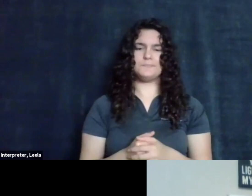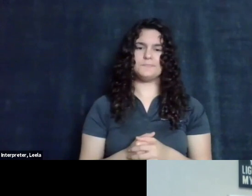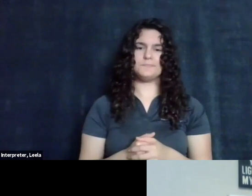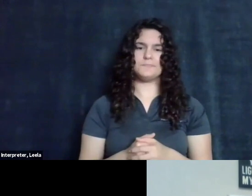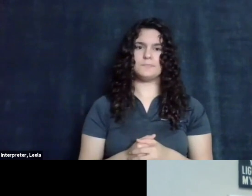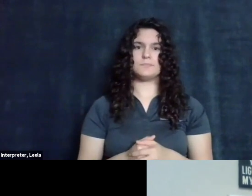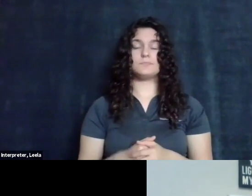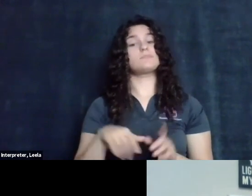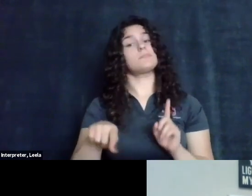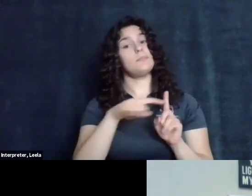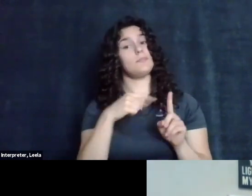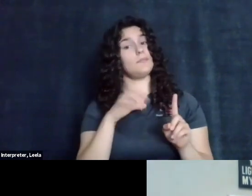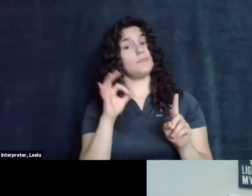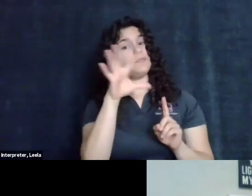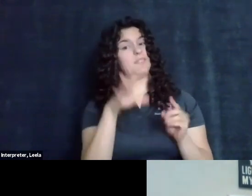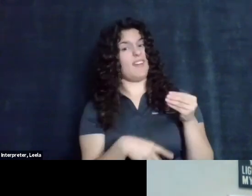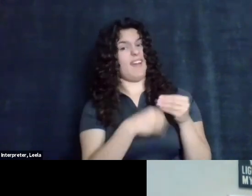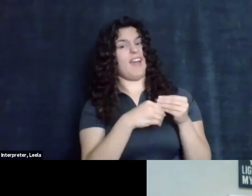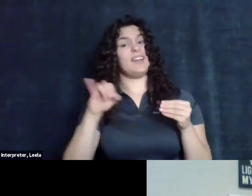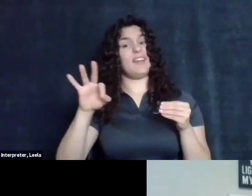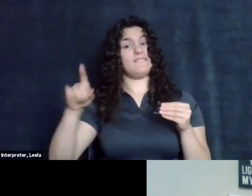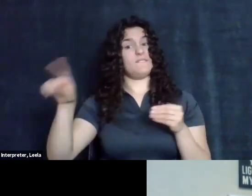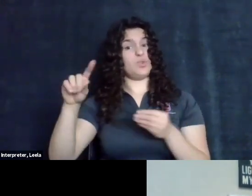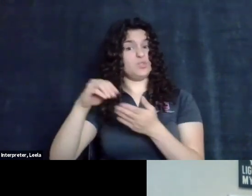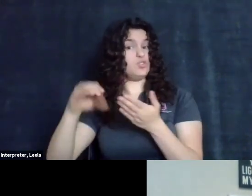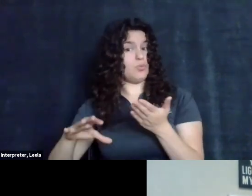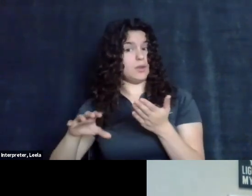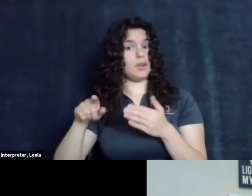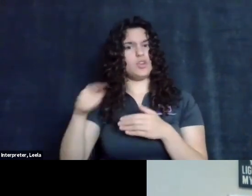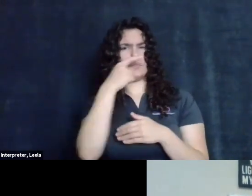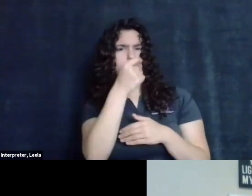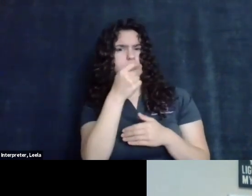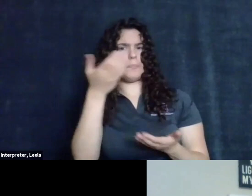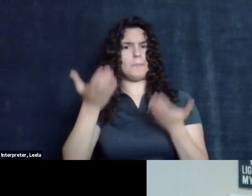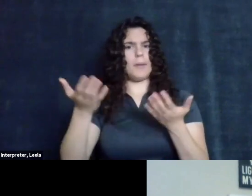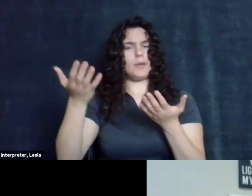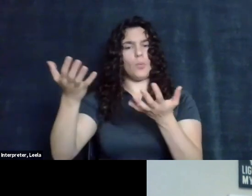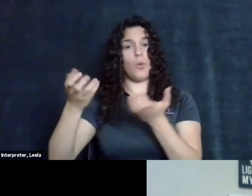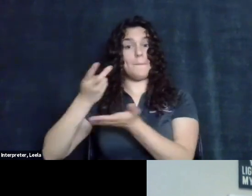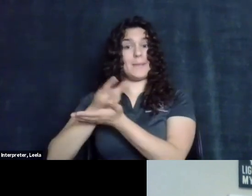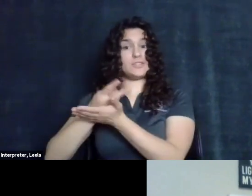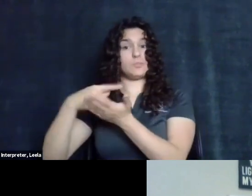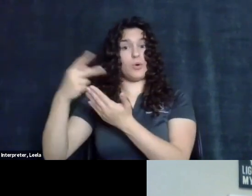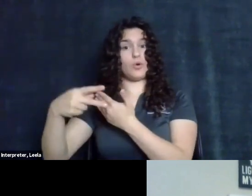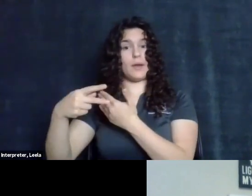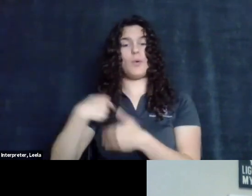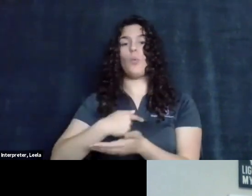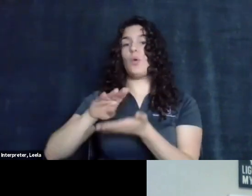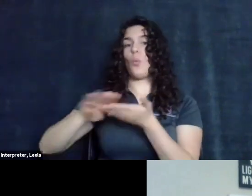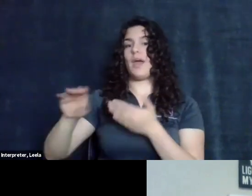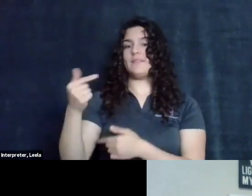And I just want to point out for any students who are interested in the master's program, we're currently waiving the GMAT and